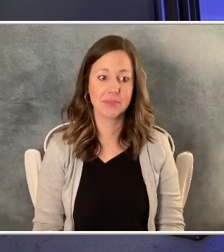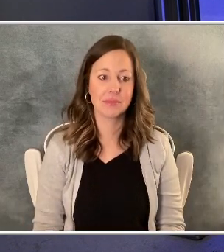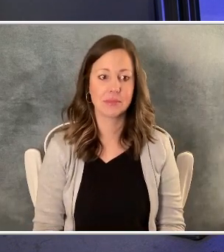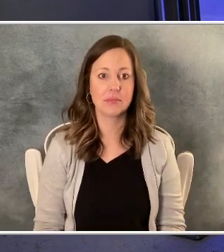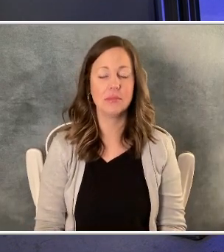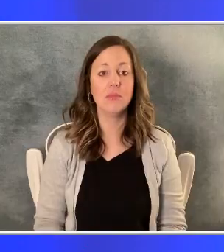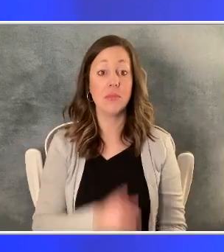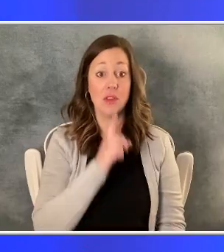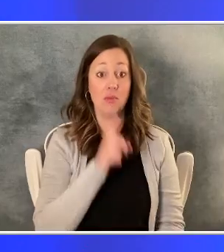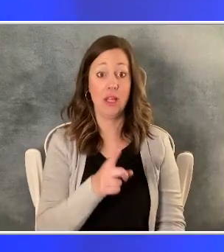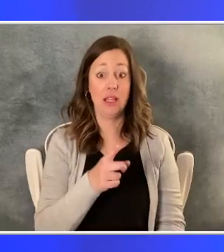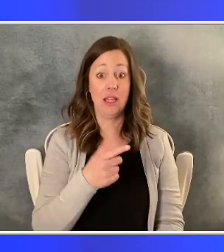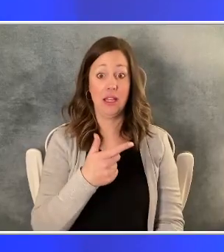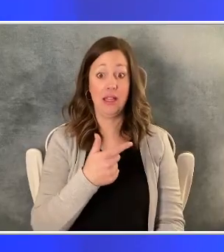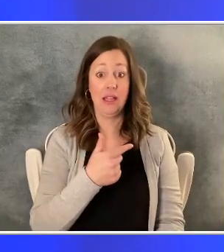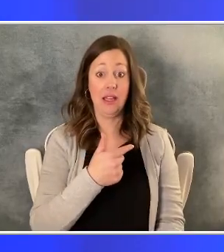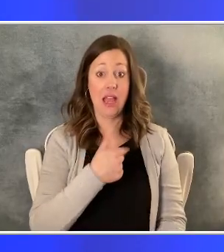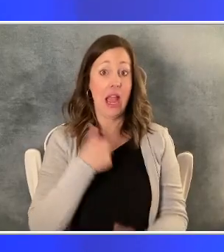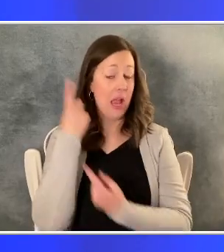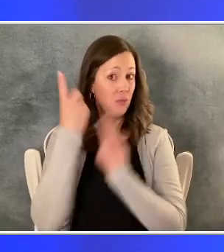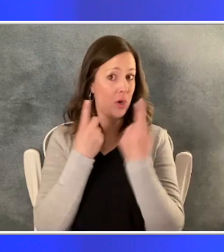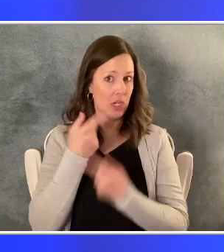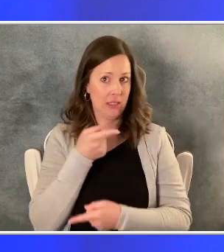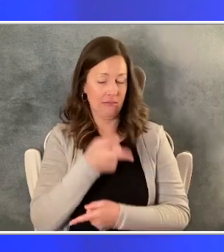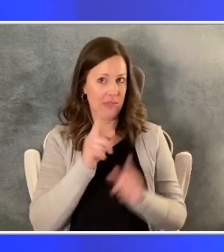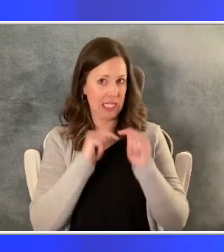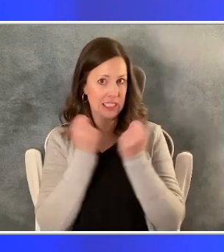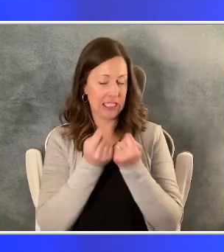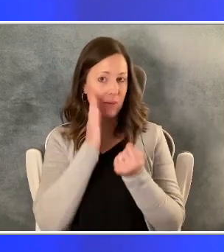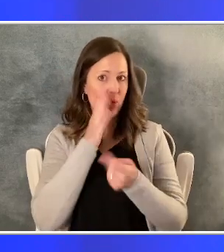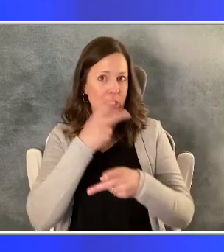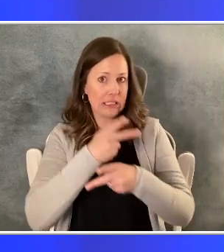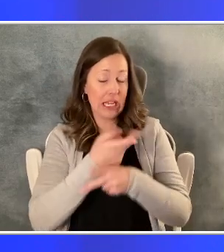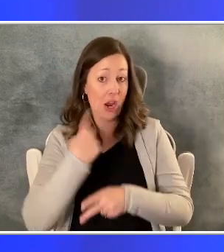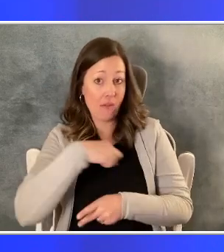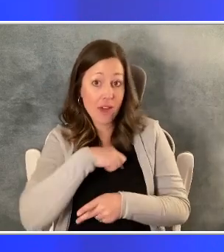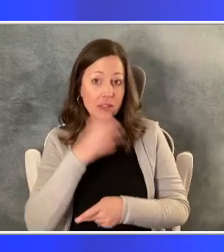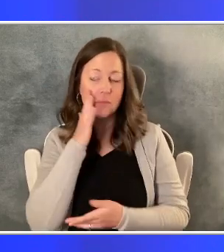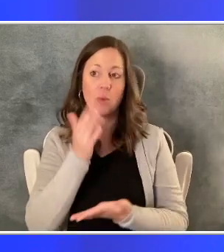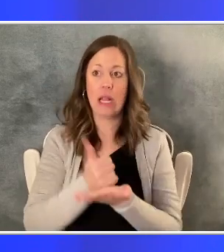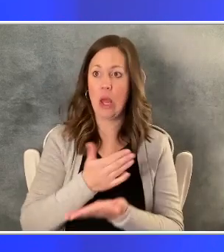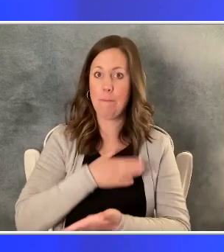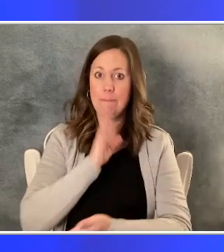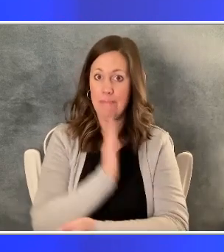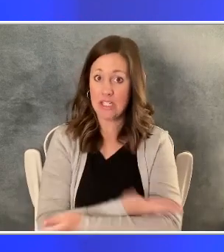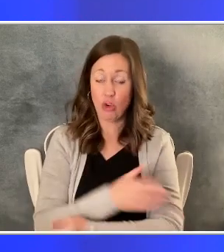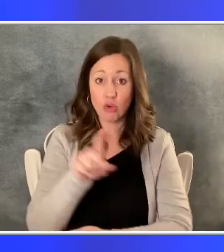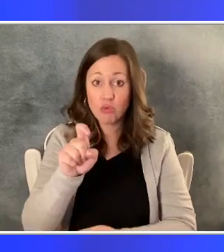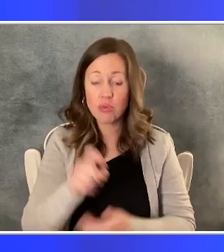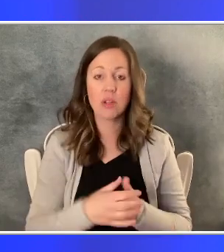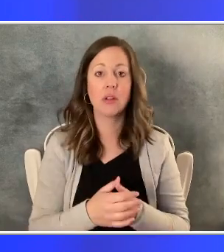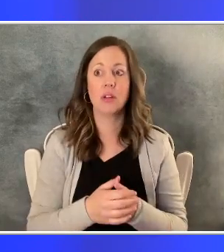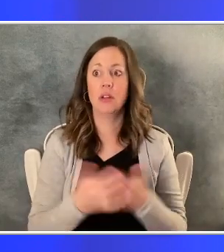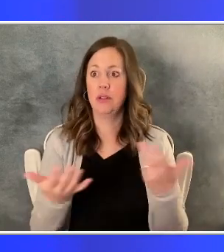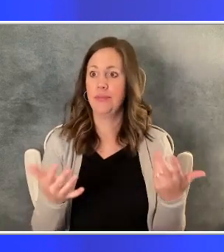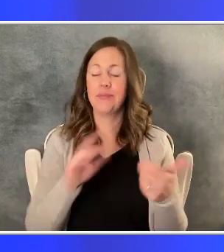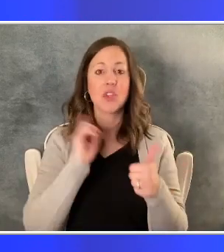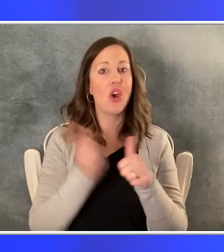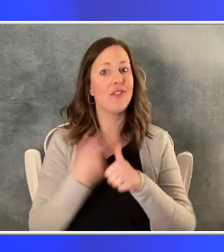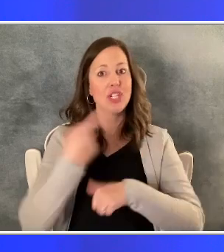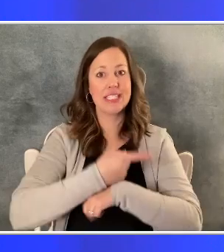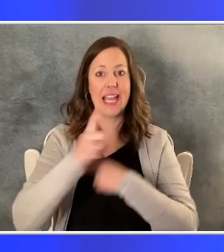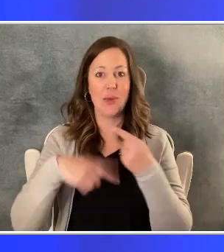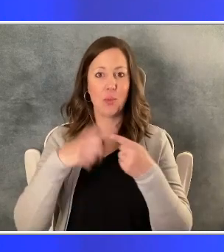this team going to take care of us? Are they going to help my daughter? Our first day in the door at the radiation center and meeting